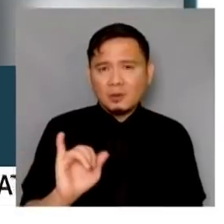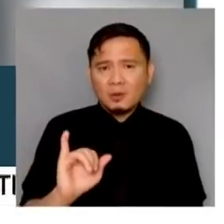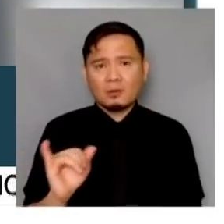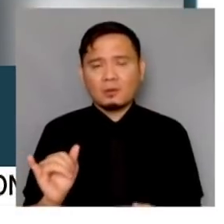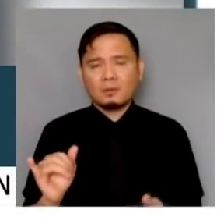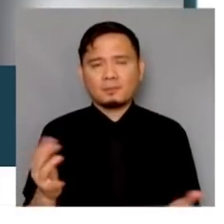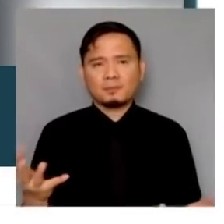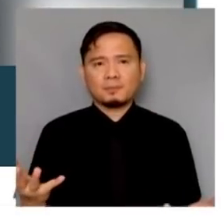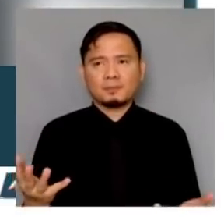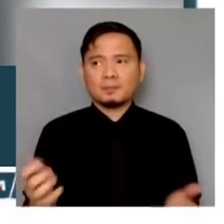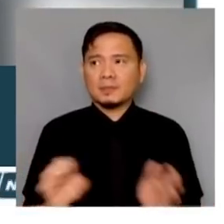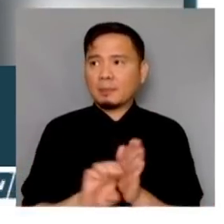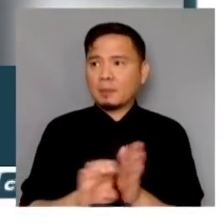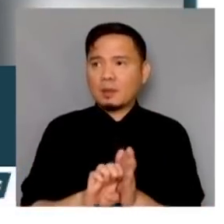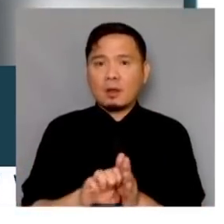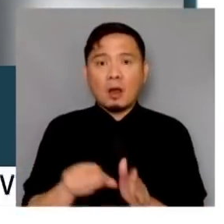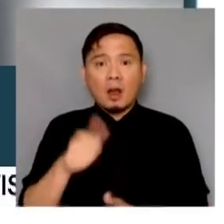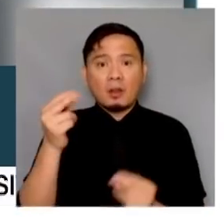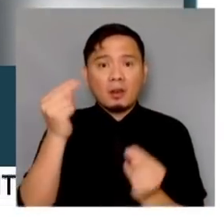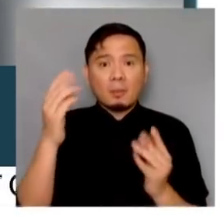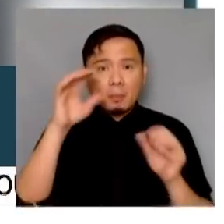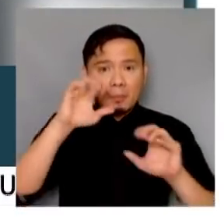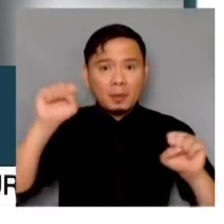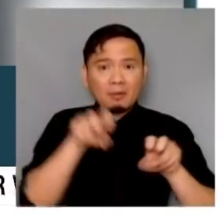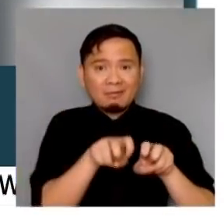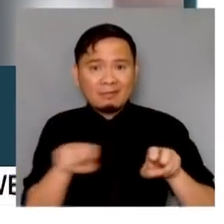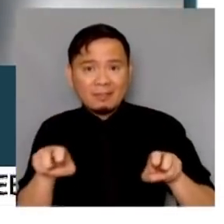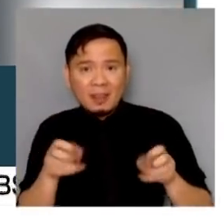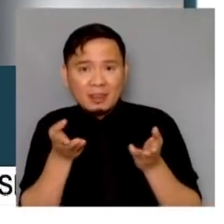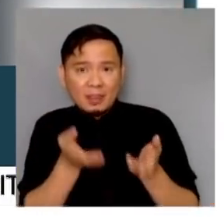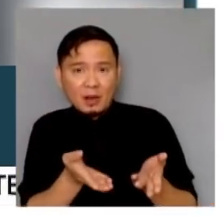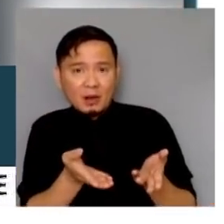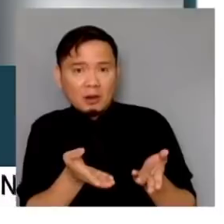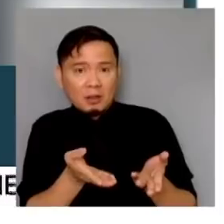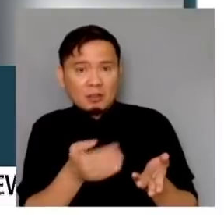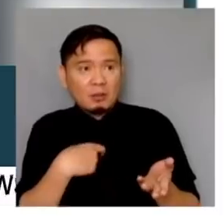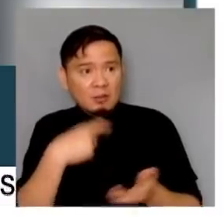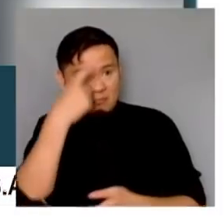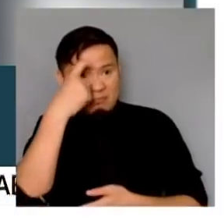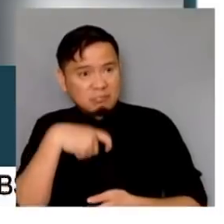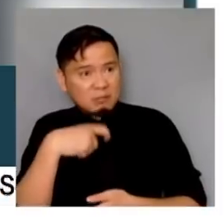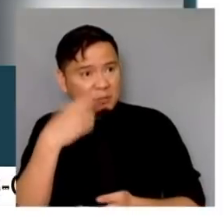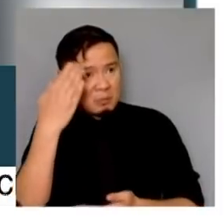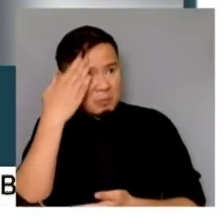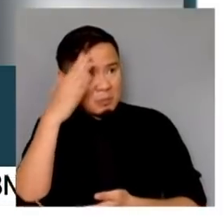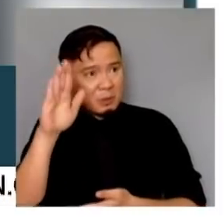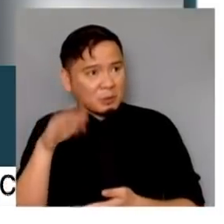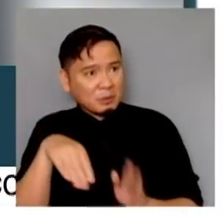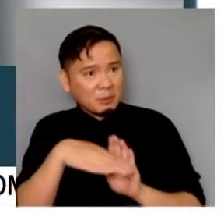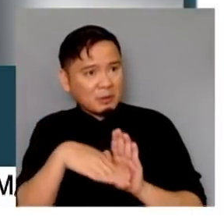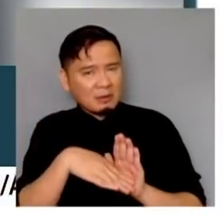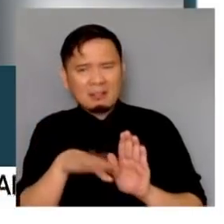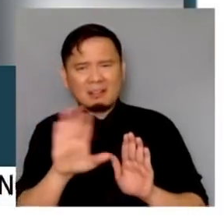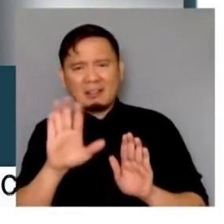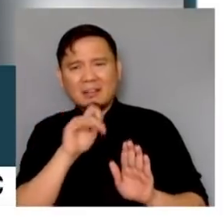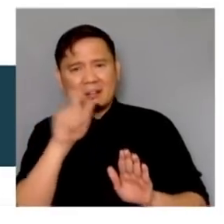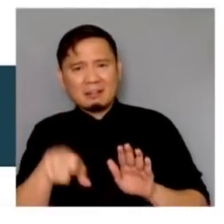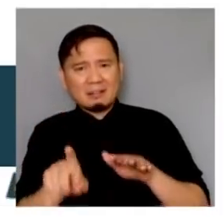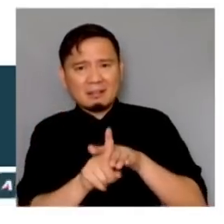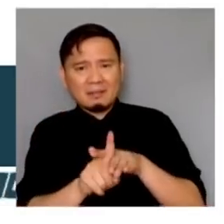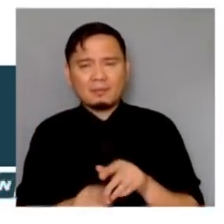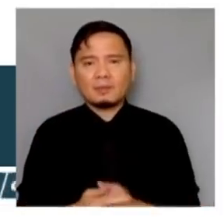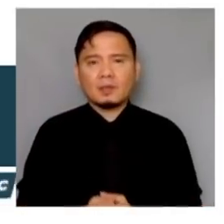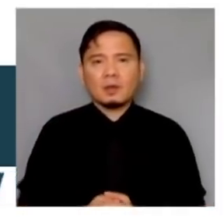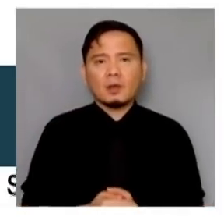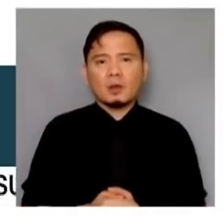are your fellow presidential candidates, do not go because you do not know what will happen. Okay, clarify that for us,